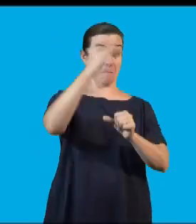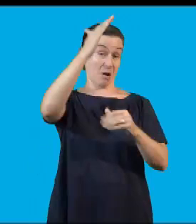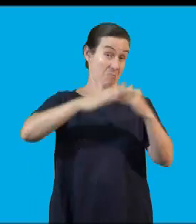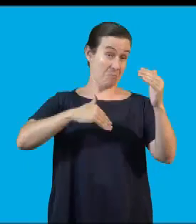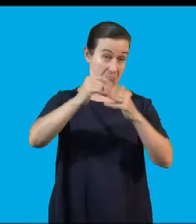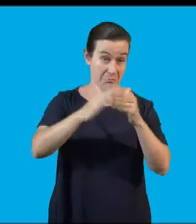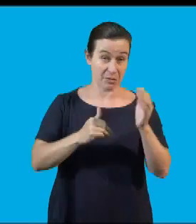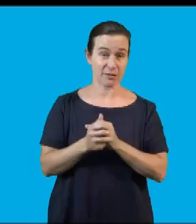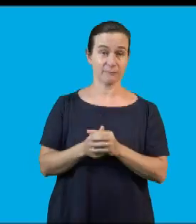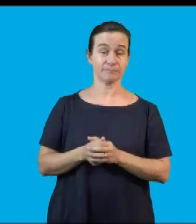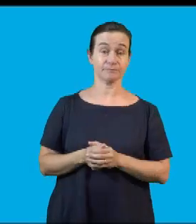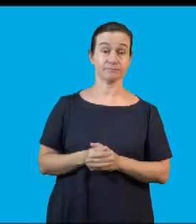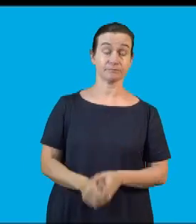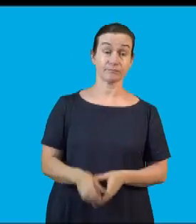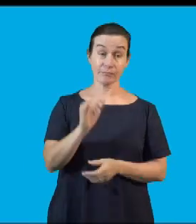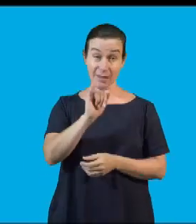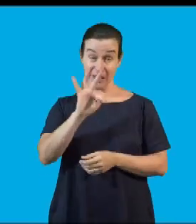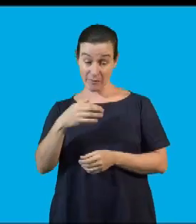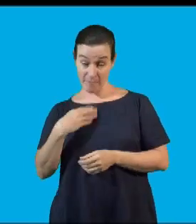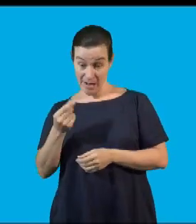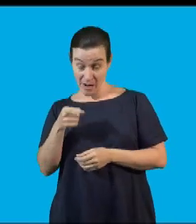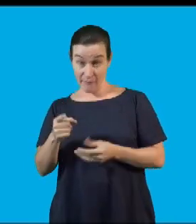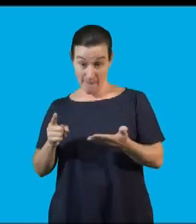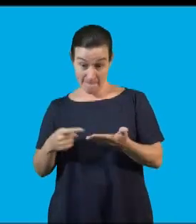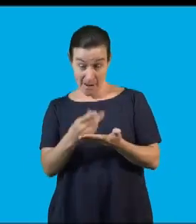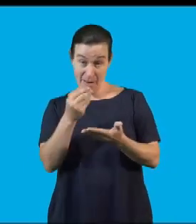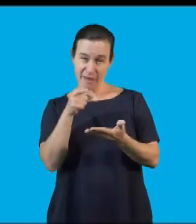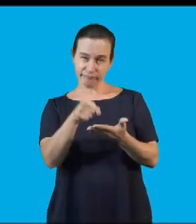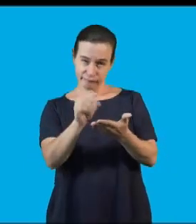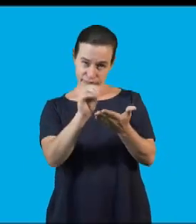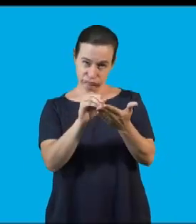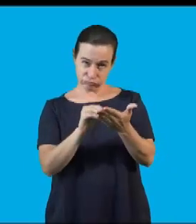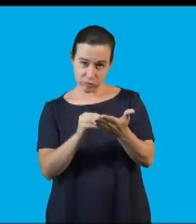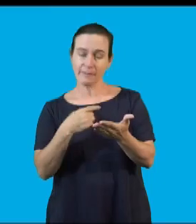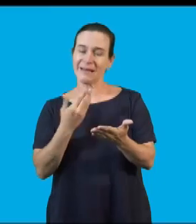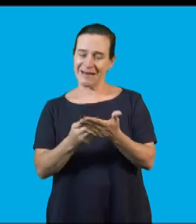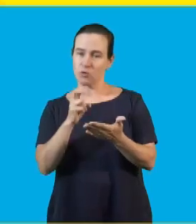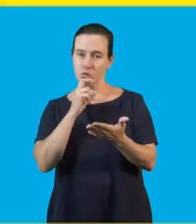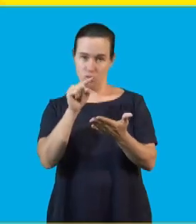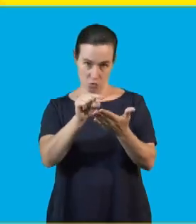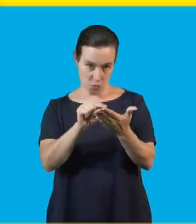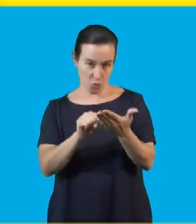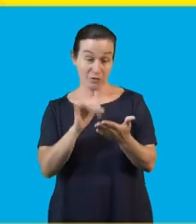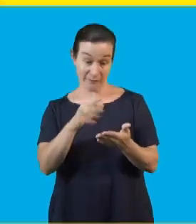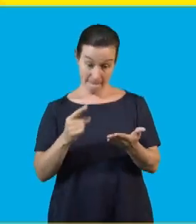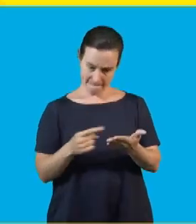are provided, refer to that and use that as a guide to write your directions. A very important point